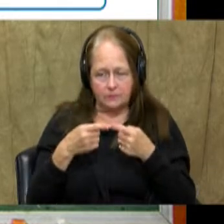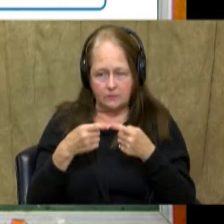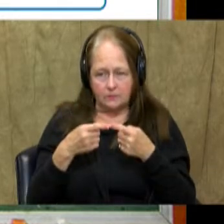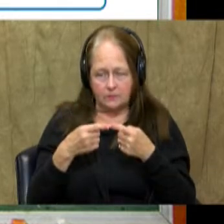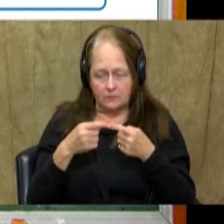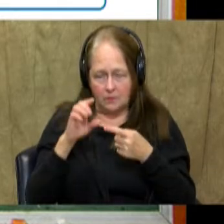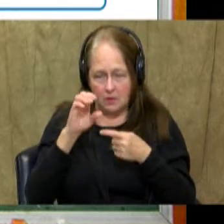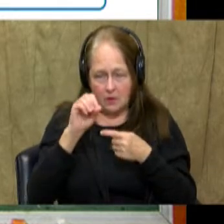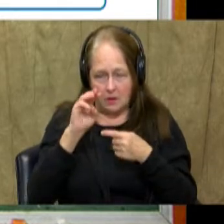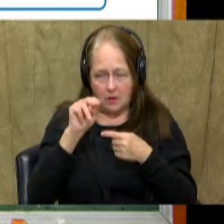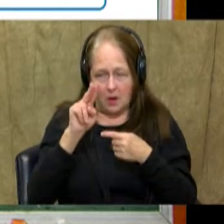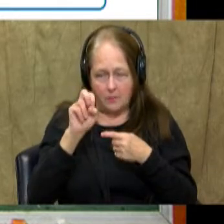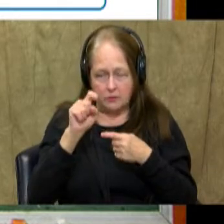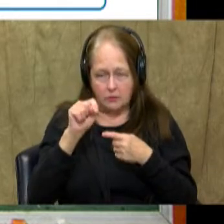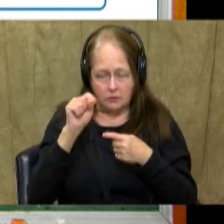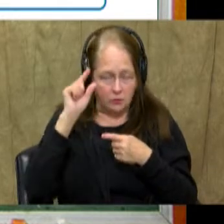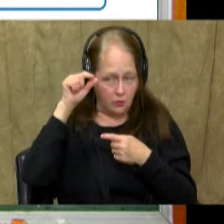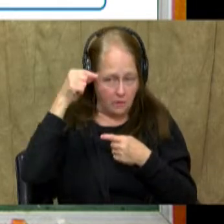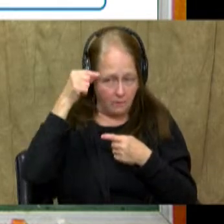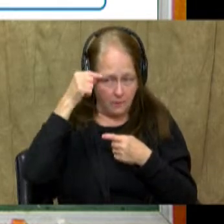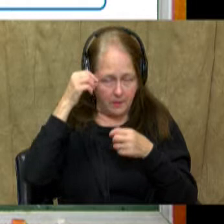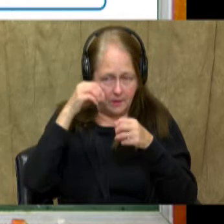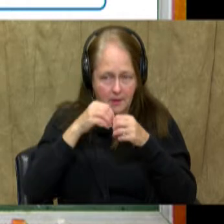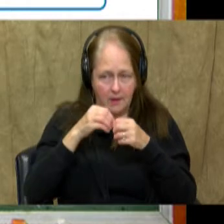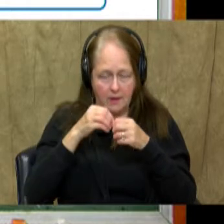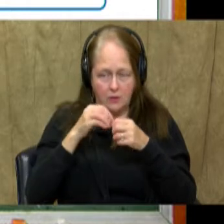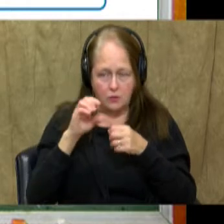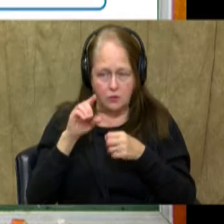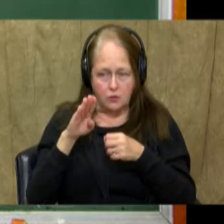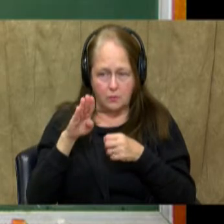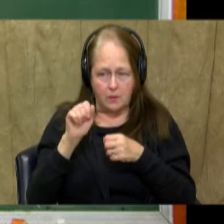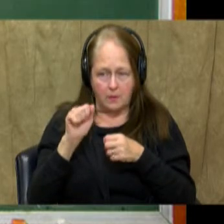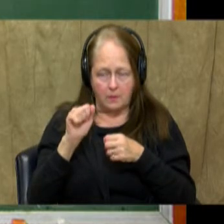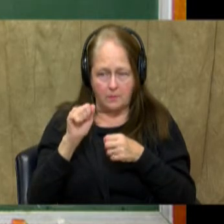the communist government in Cuba at the time.